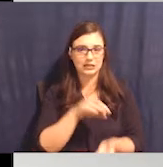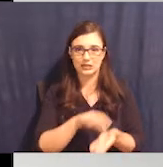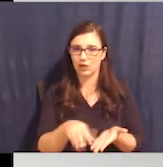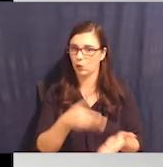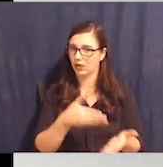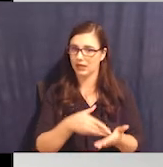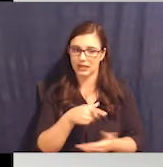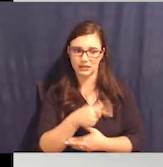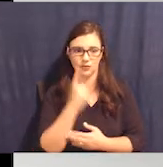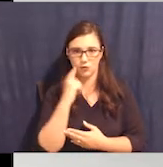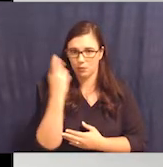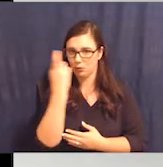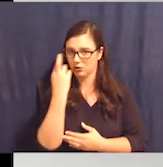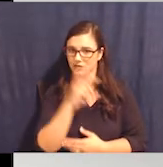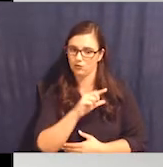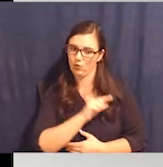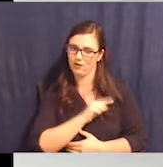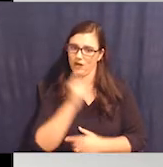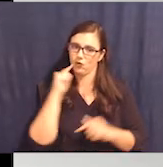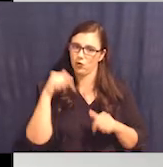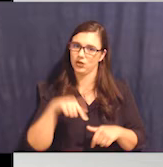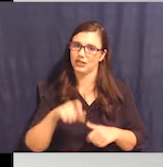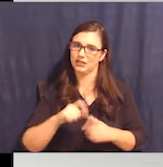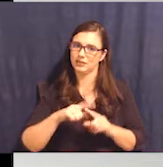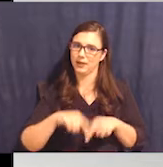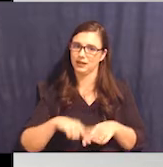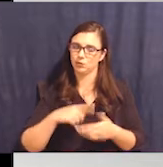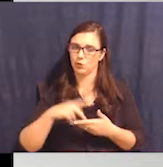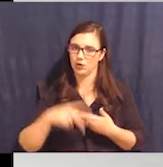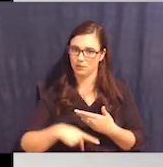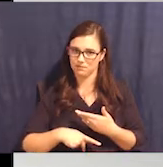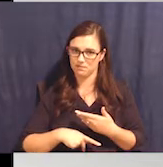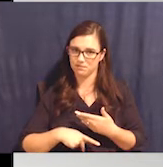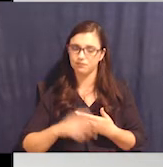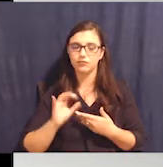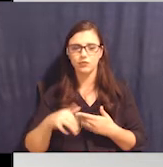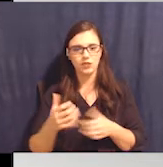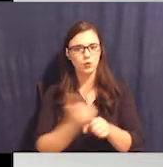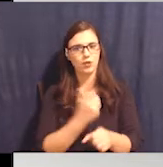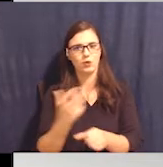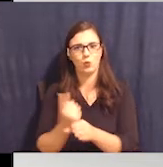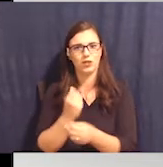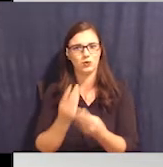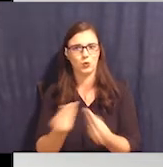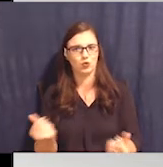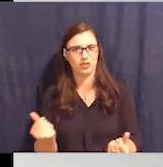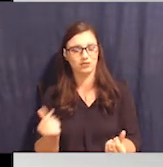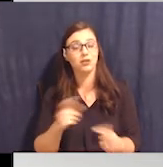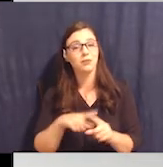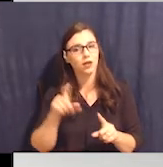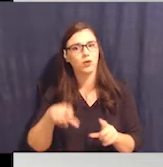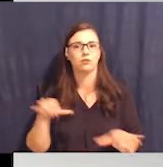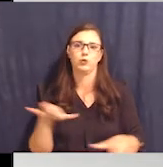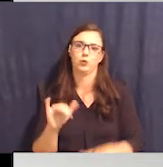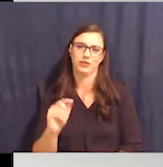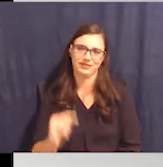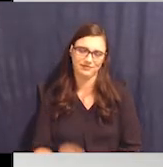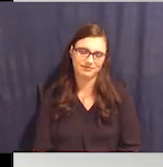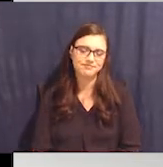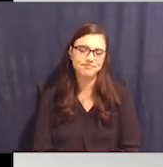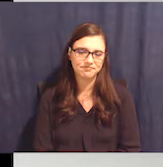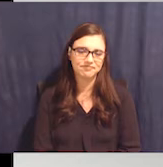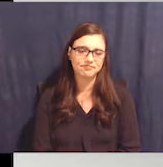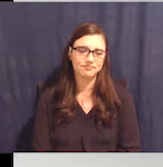doesn't count against them for purposes of qualifying for these needs-based programs. So it's a win-win solution. You just have to